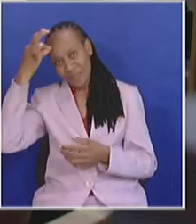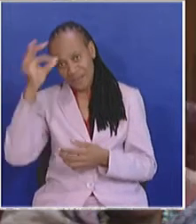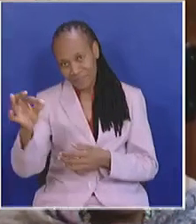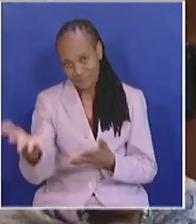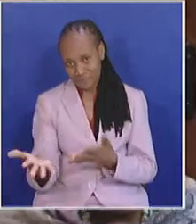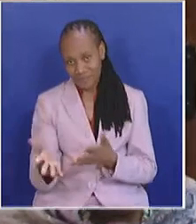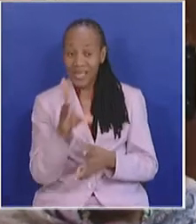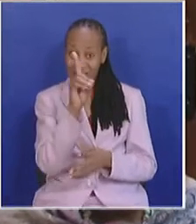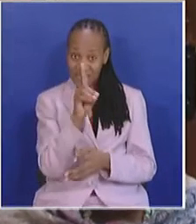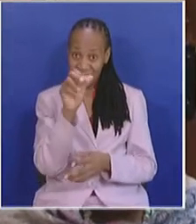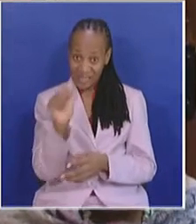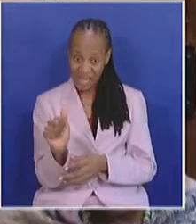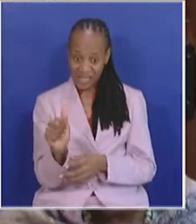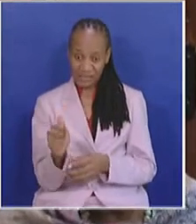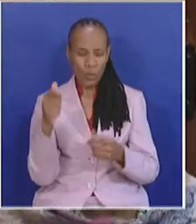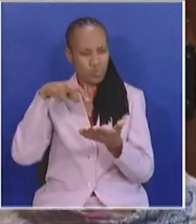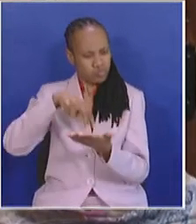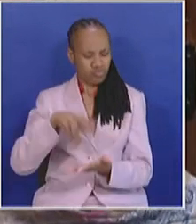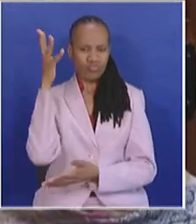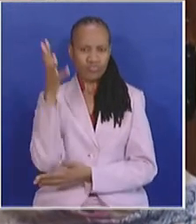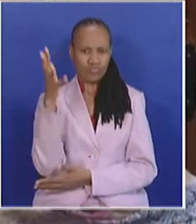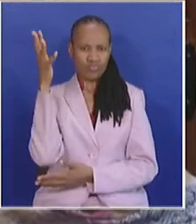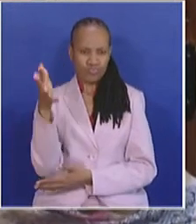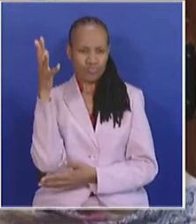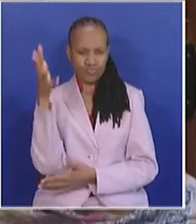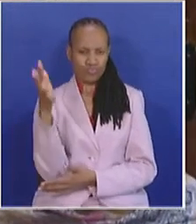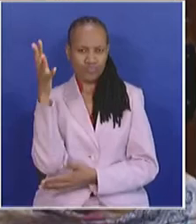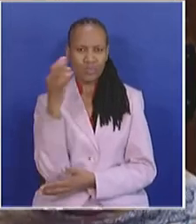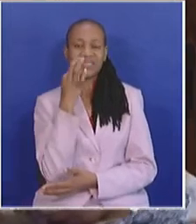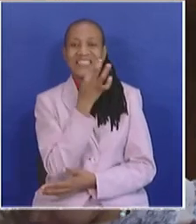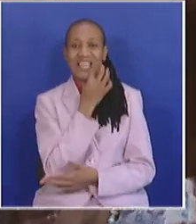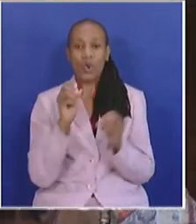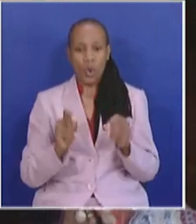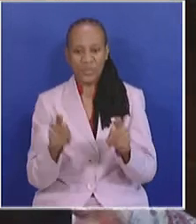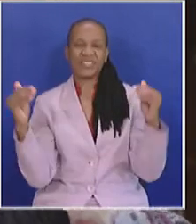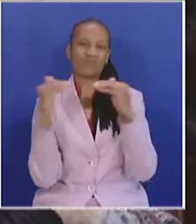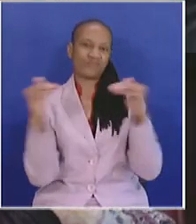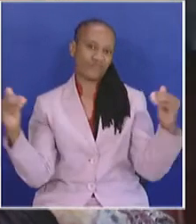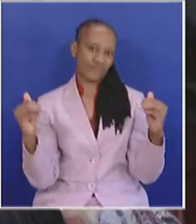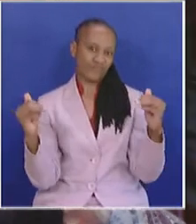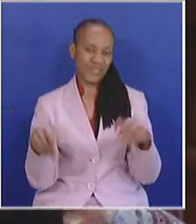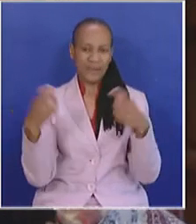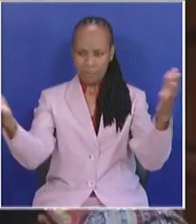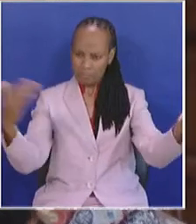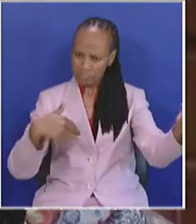the DA stands in podiums professing equal opportunity and calling for colored communities in